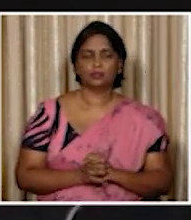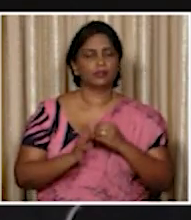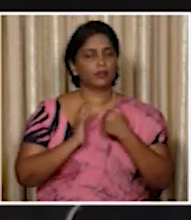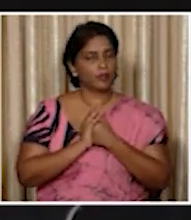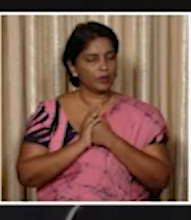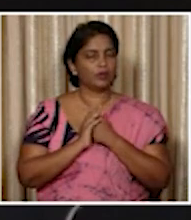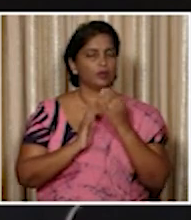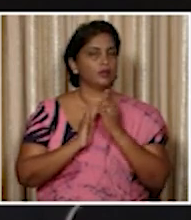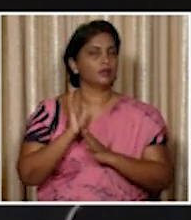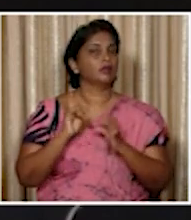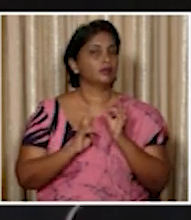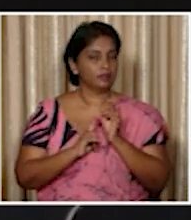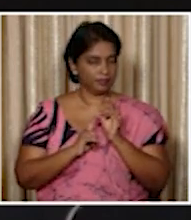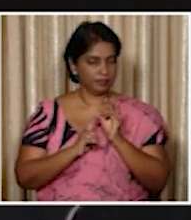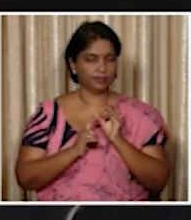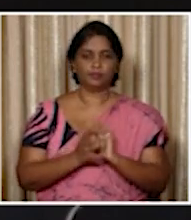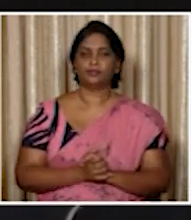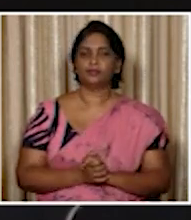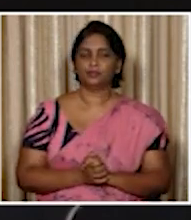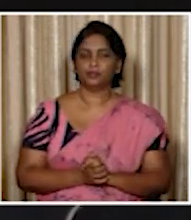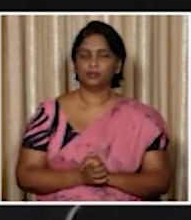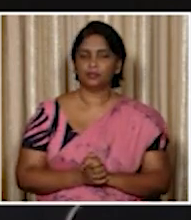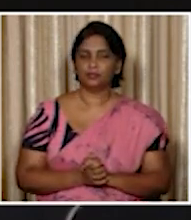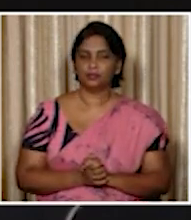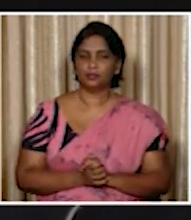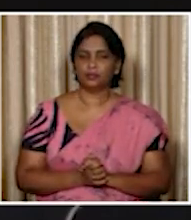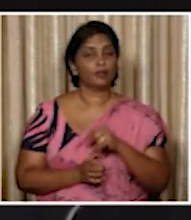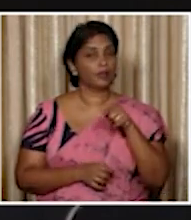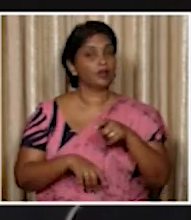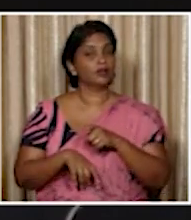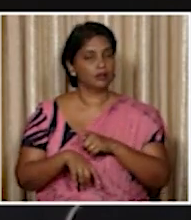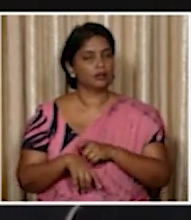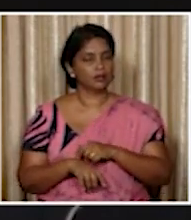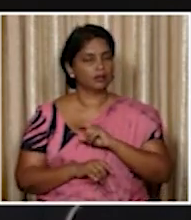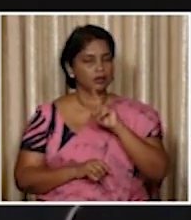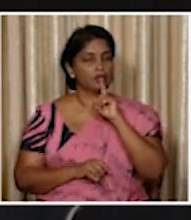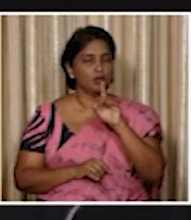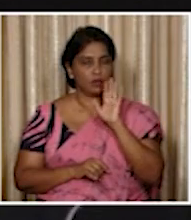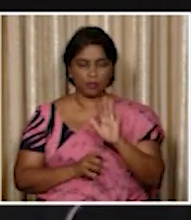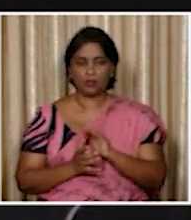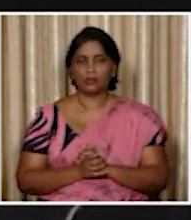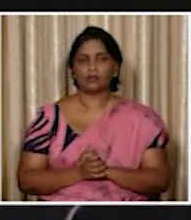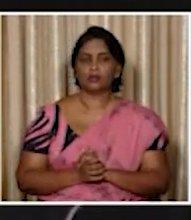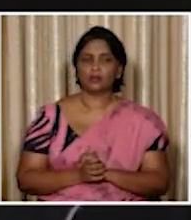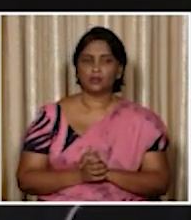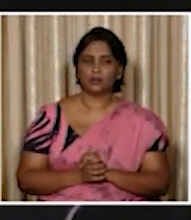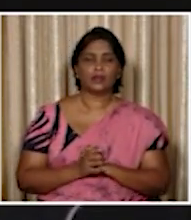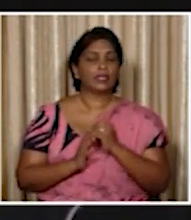also point out that both the Attorney General as well as the